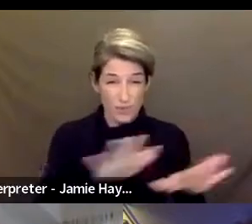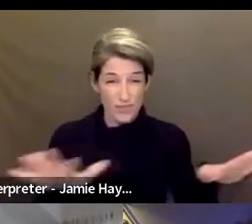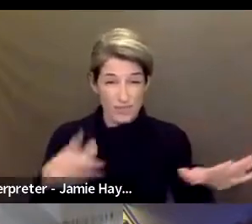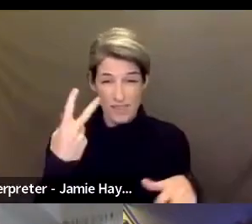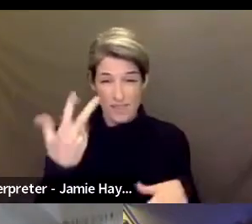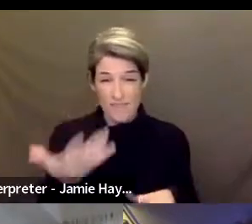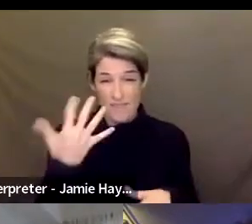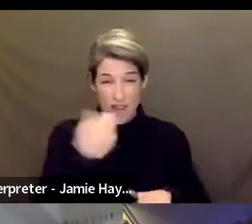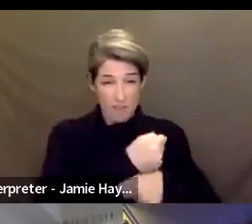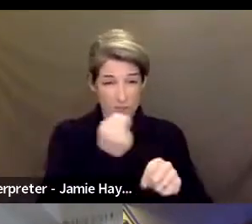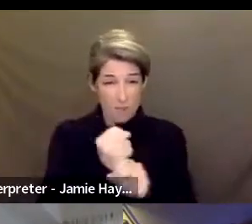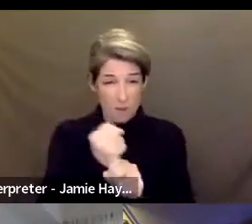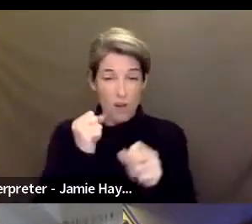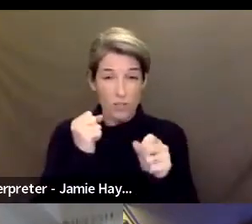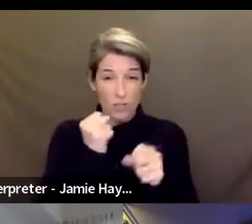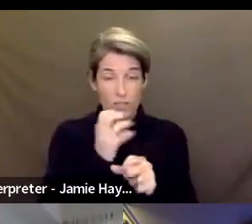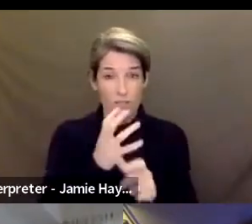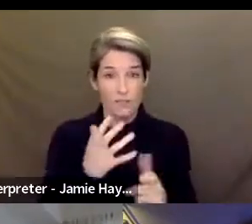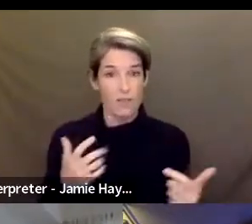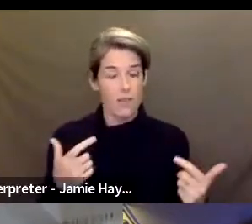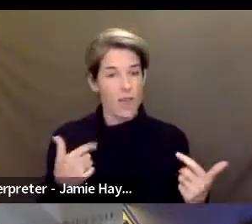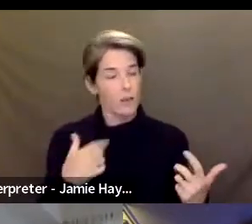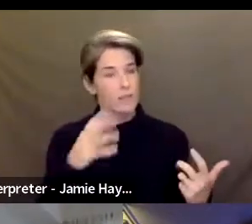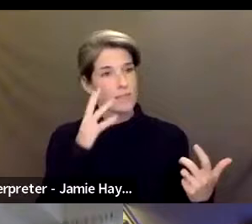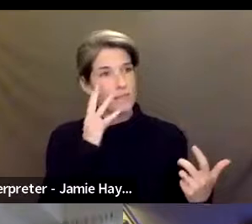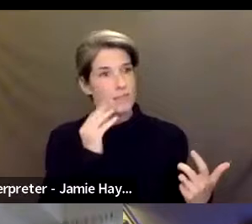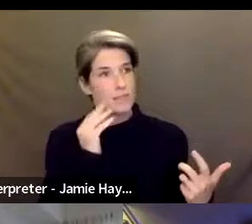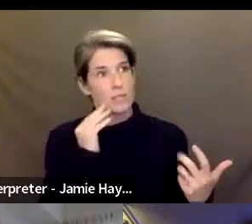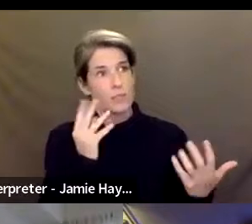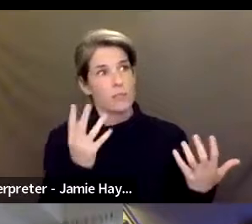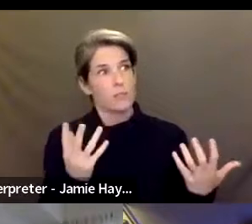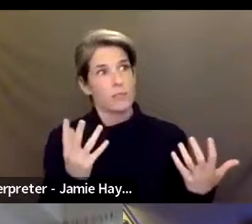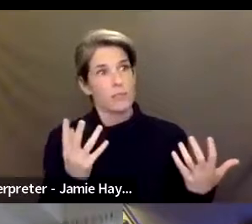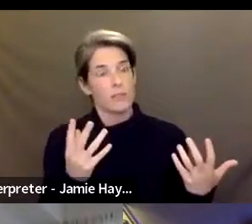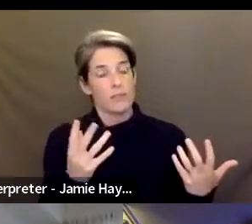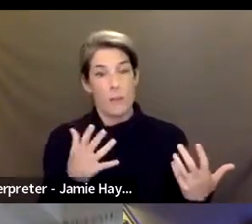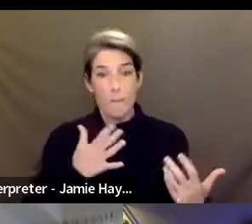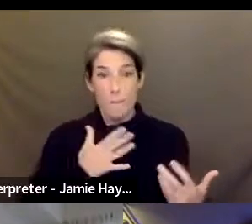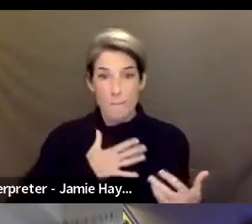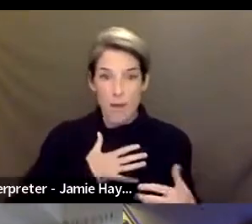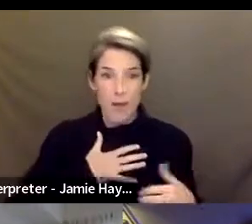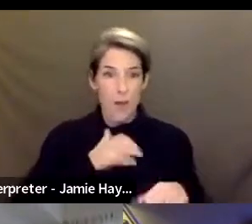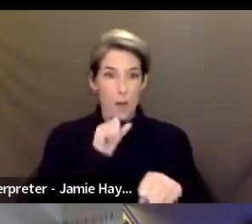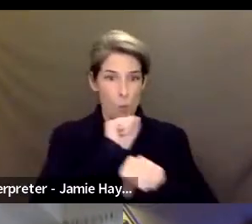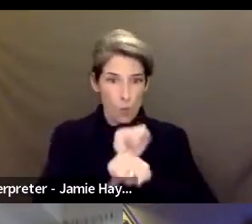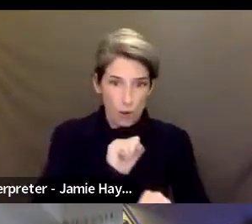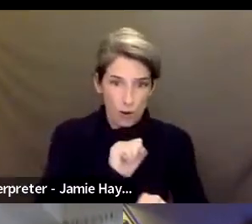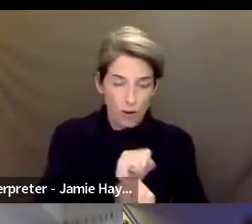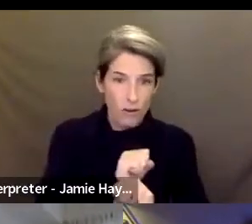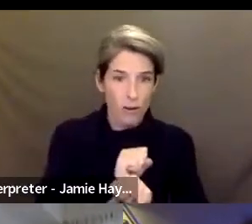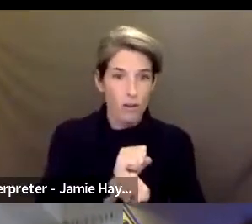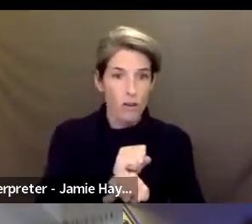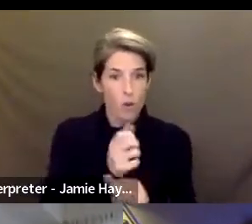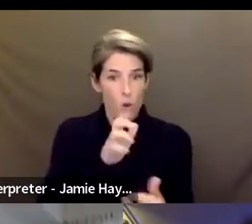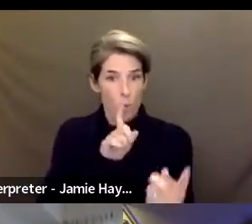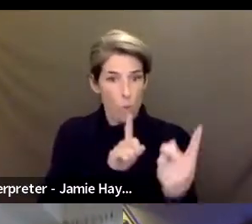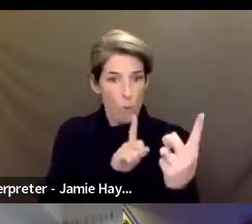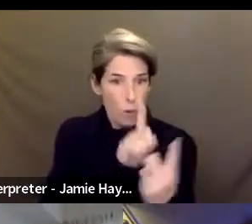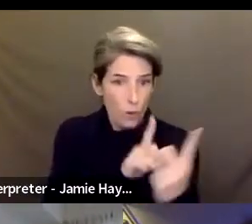was experiencing, for all of the work that I was doing on an artistic with the